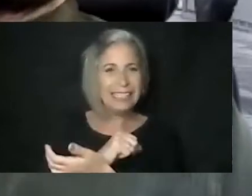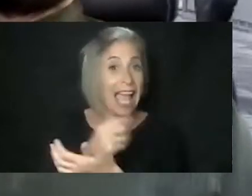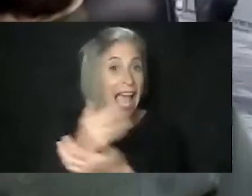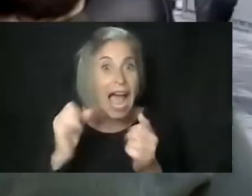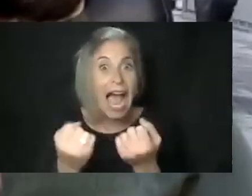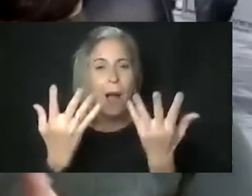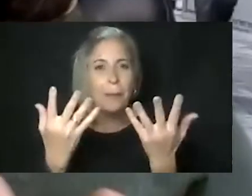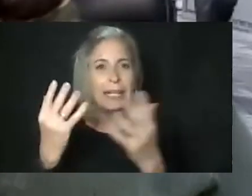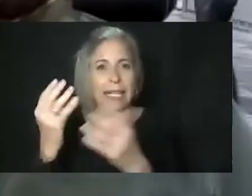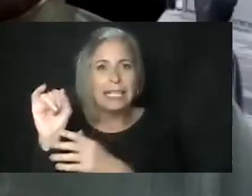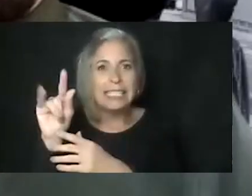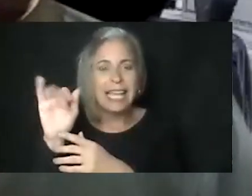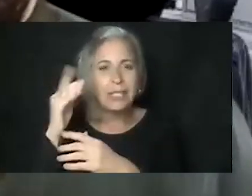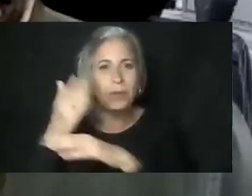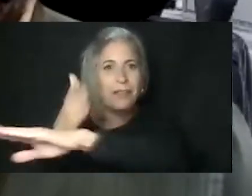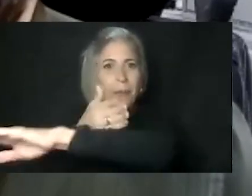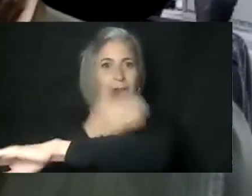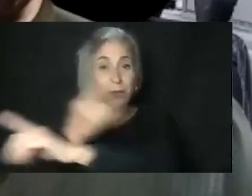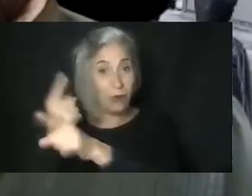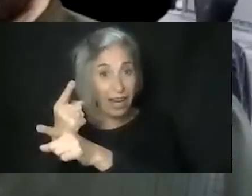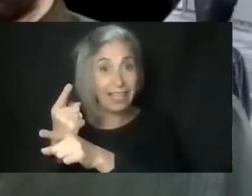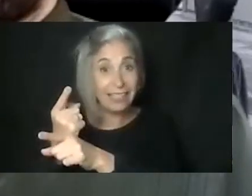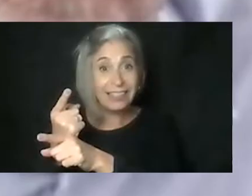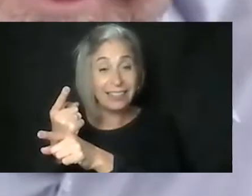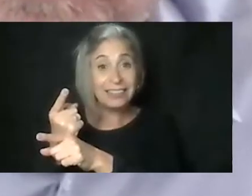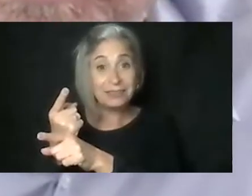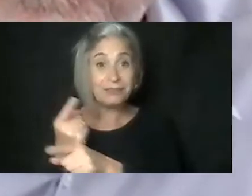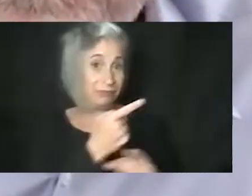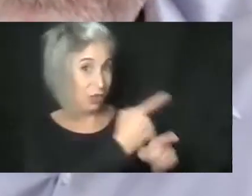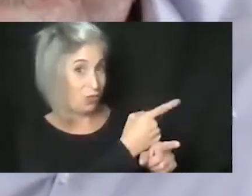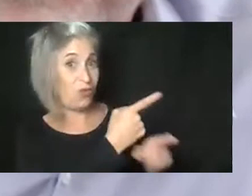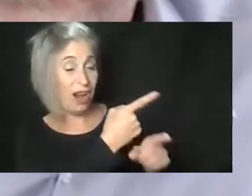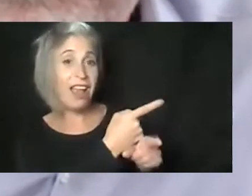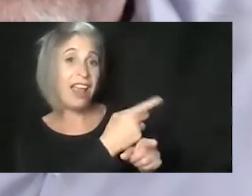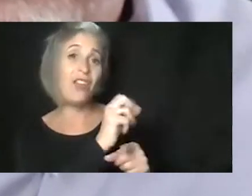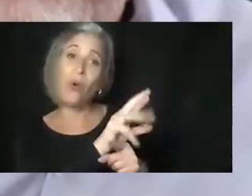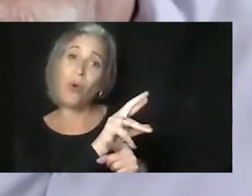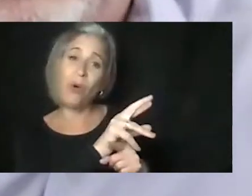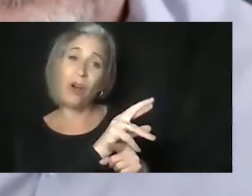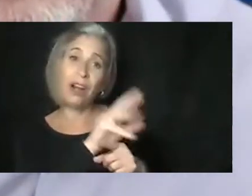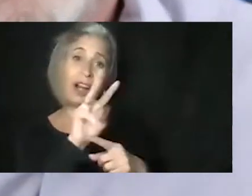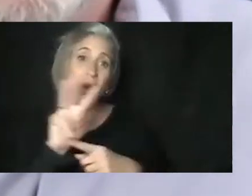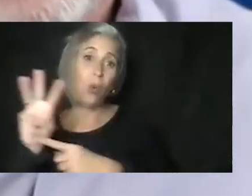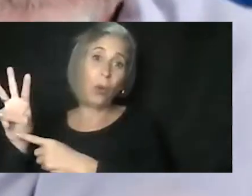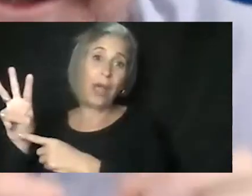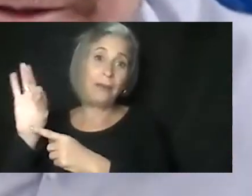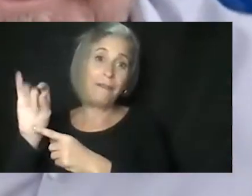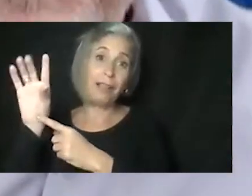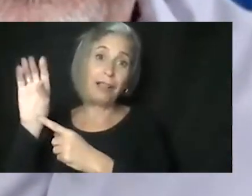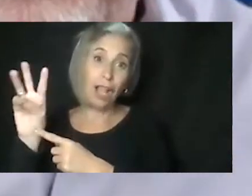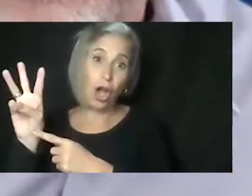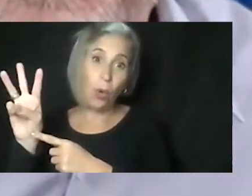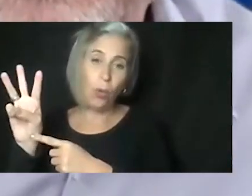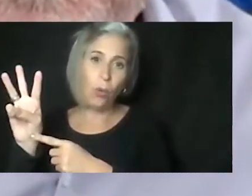sites that's going to have an accessibility improvement effect on, right? Right, or even Webflow. If you can get a little